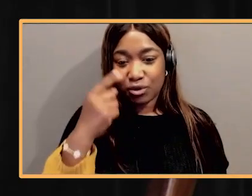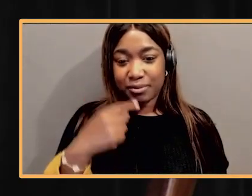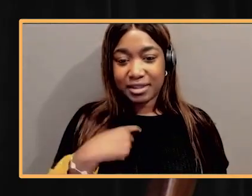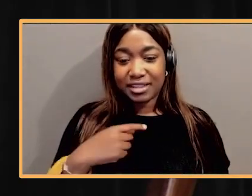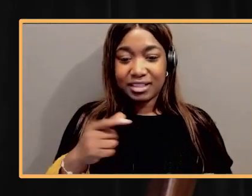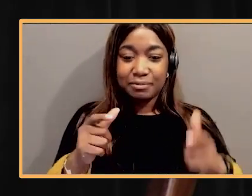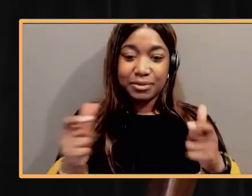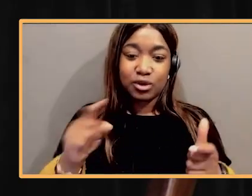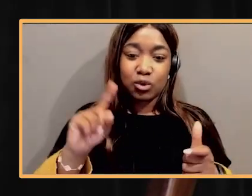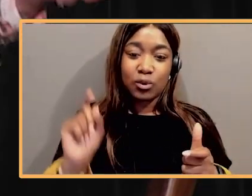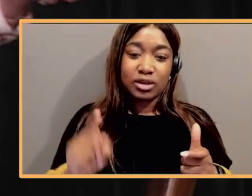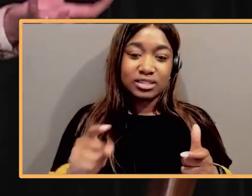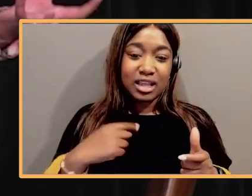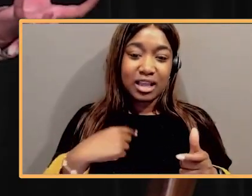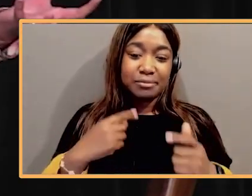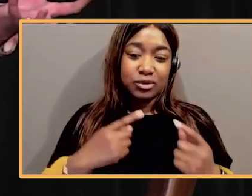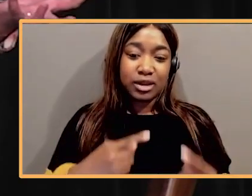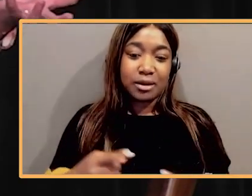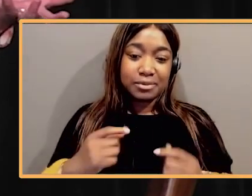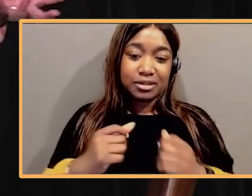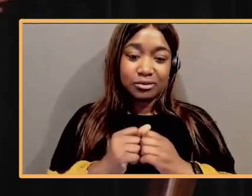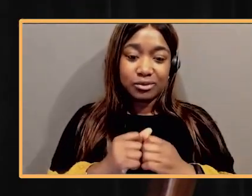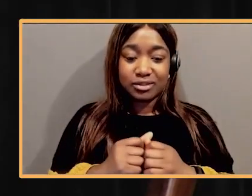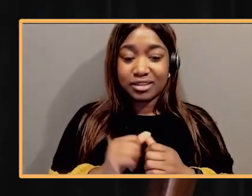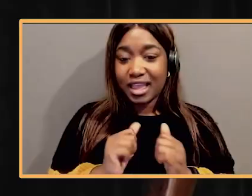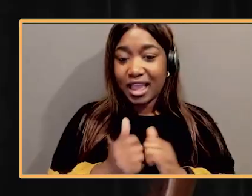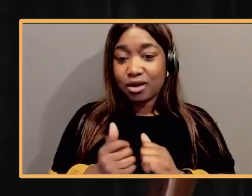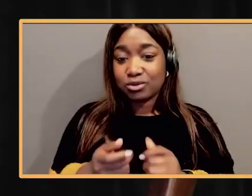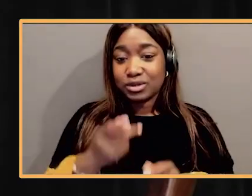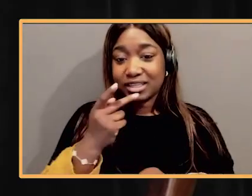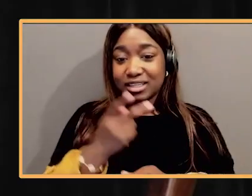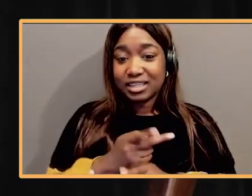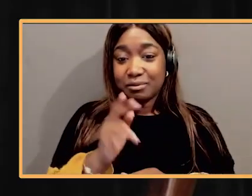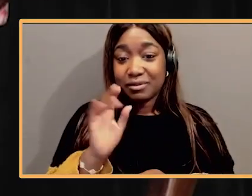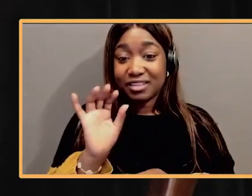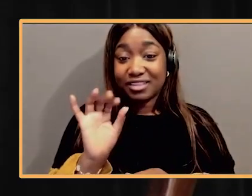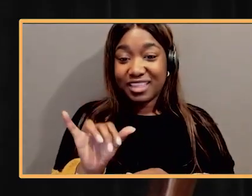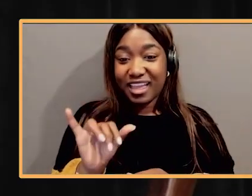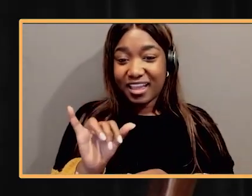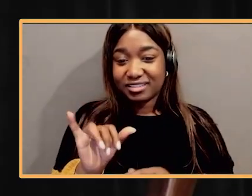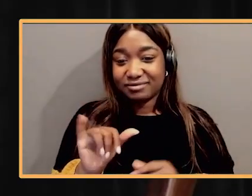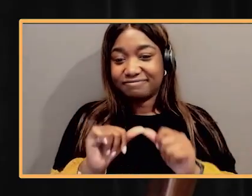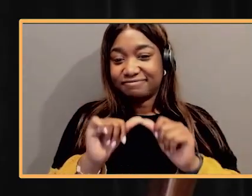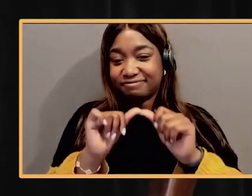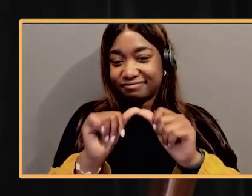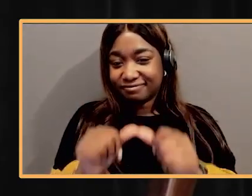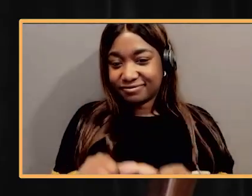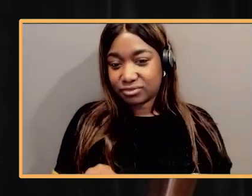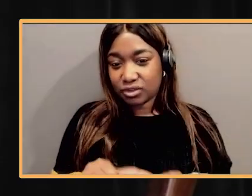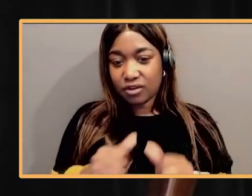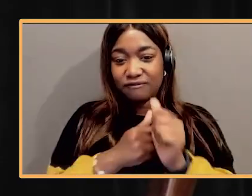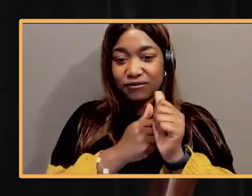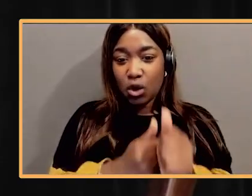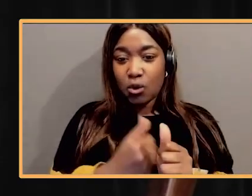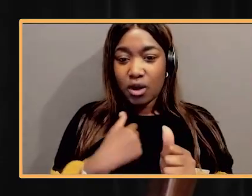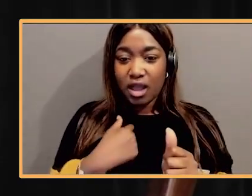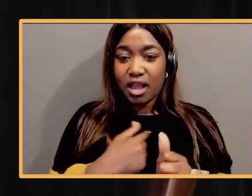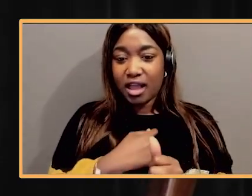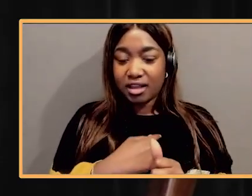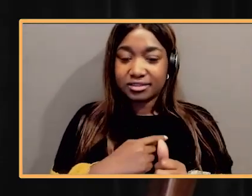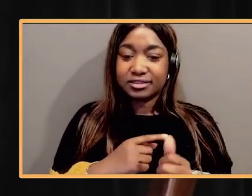I'm kind of grappling with. Like, how do we keep that and have it follow us and rewarded